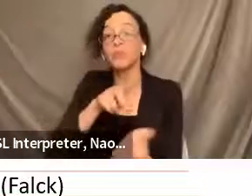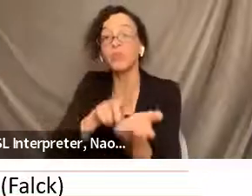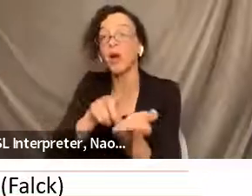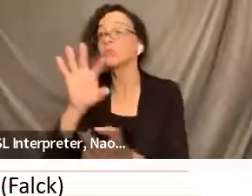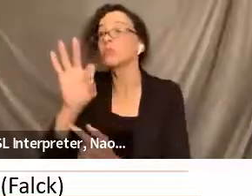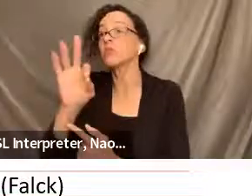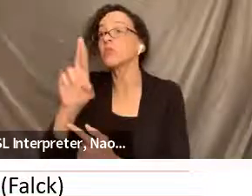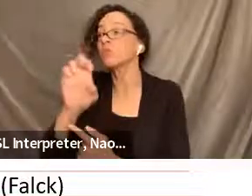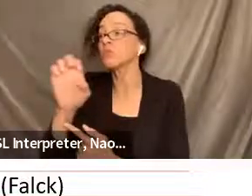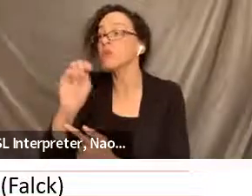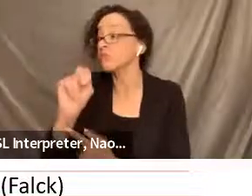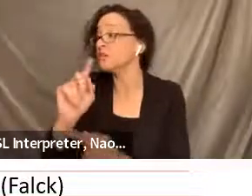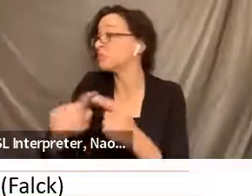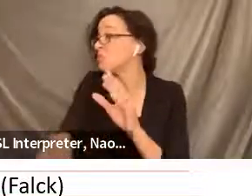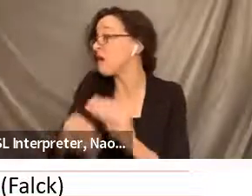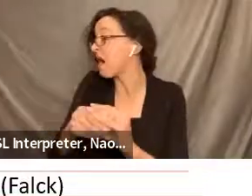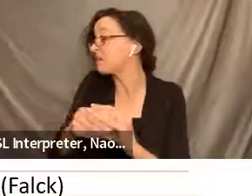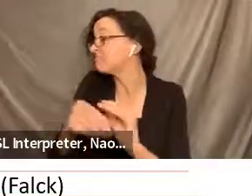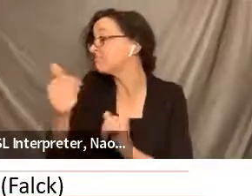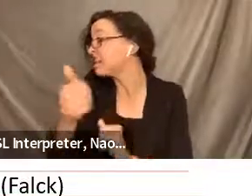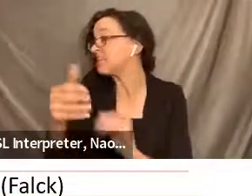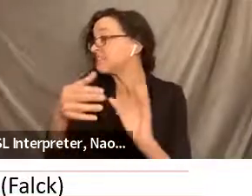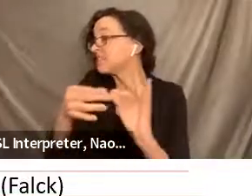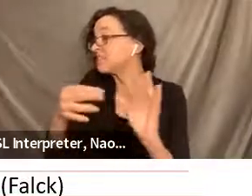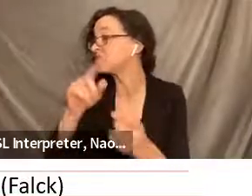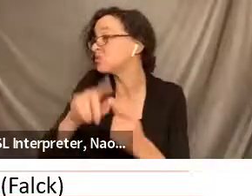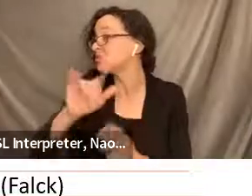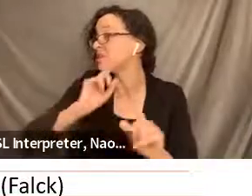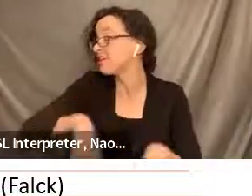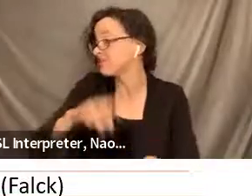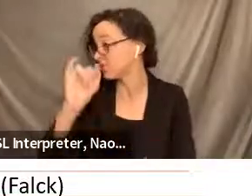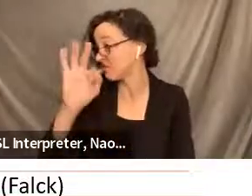answer, if that works for you.